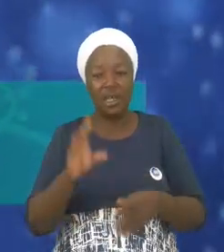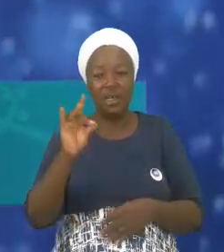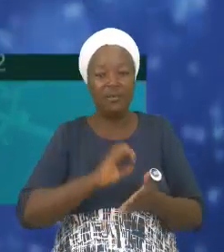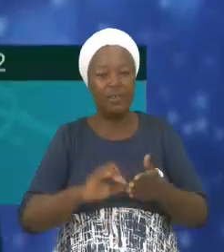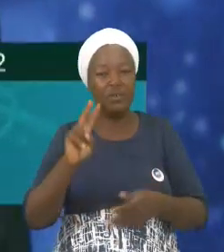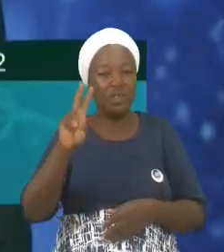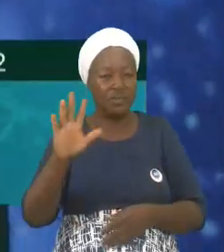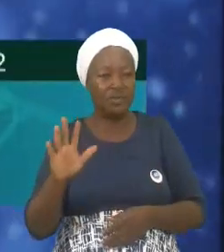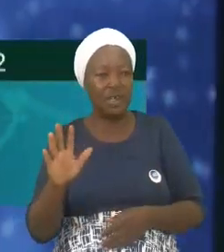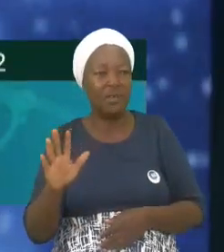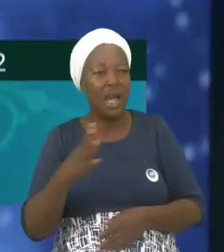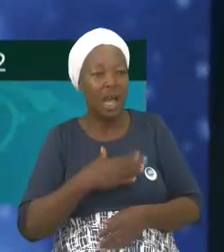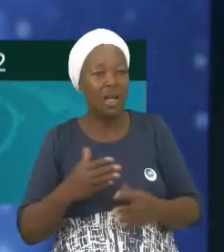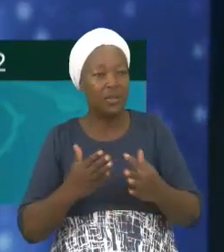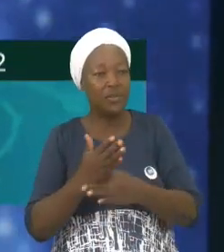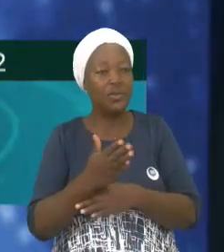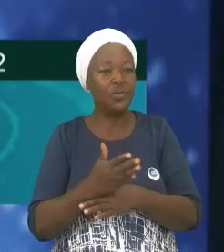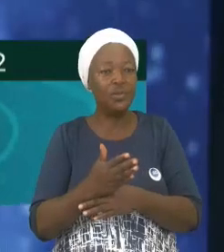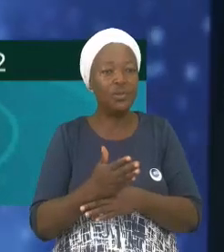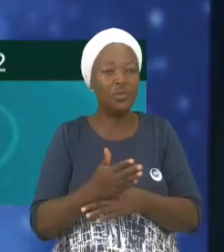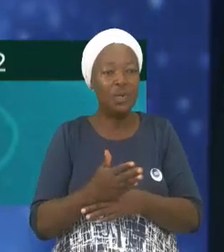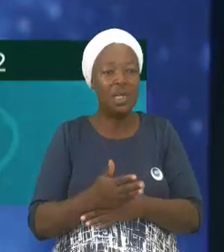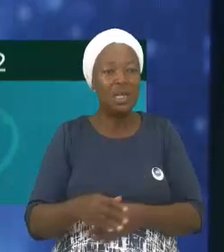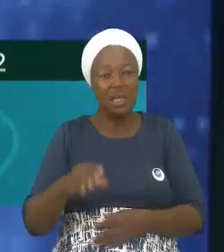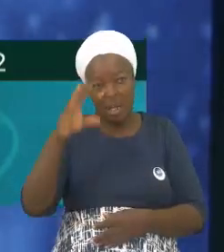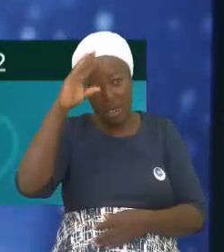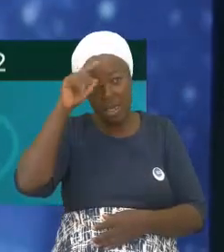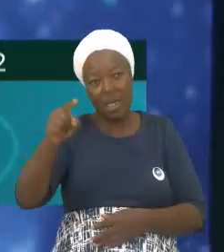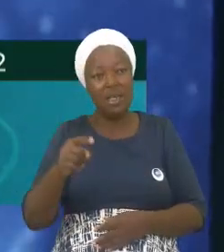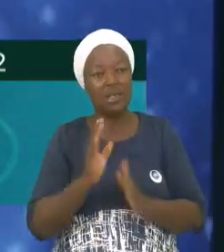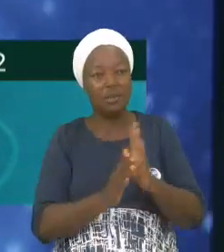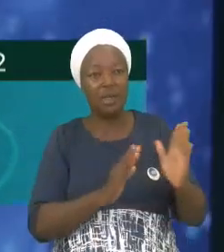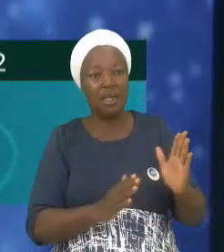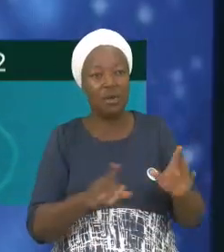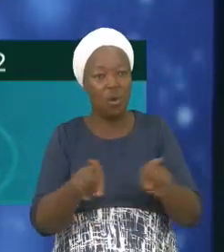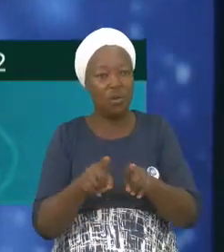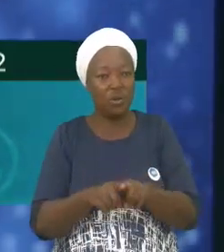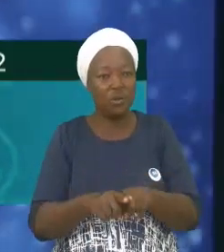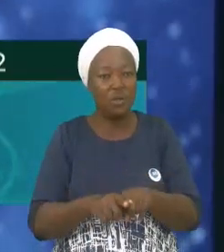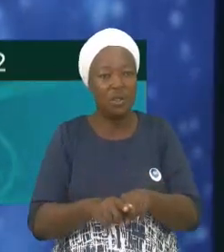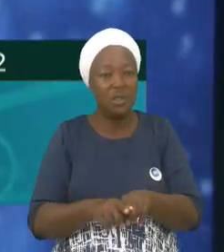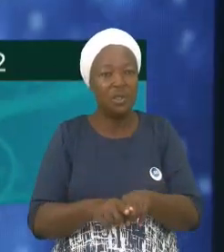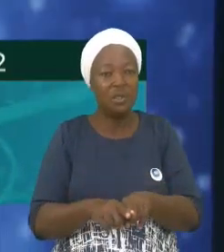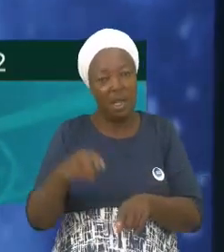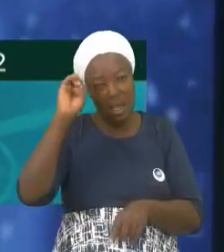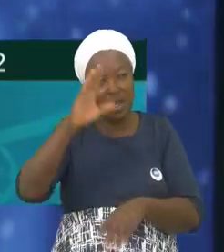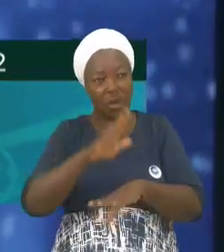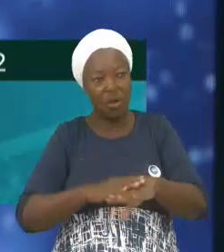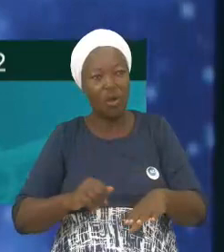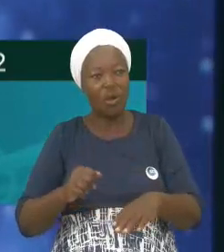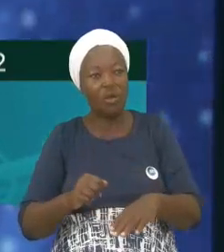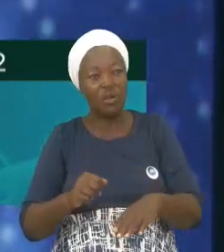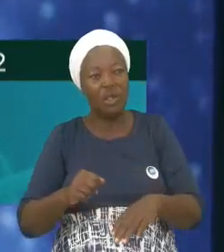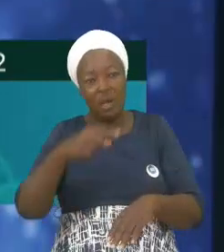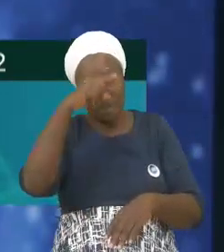25. And through his policy also shall he cause craft to prosper